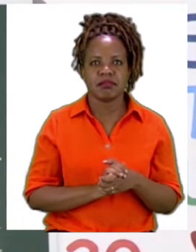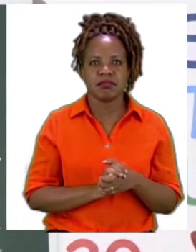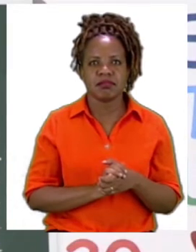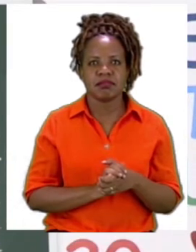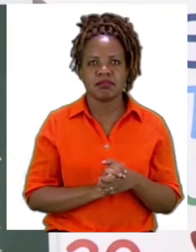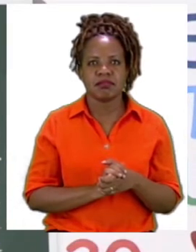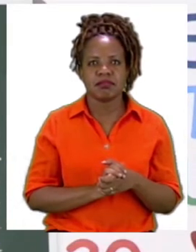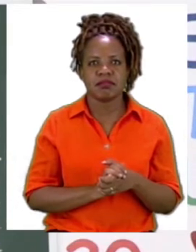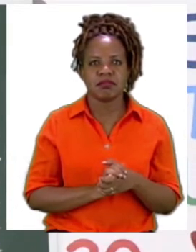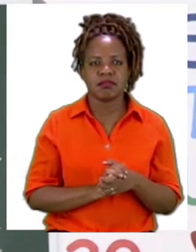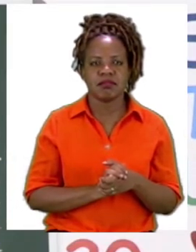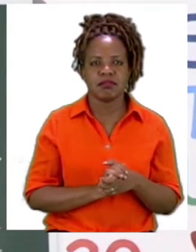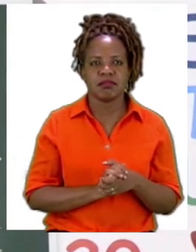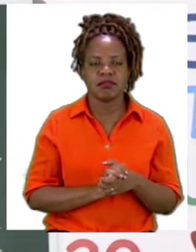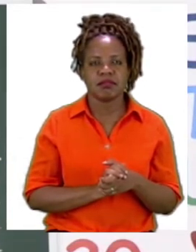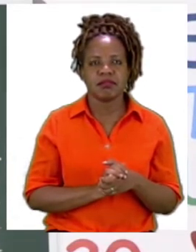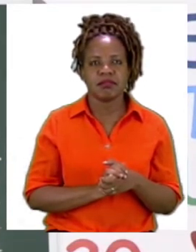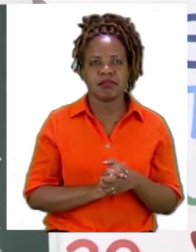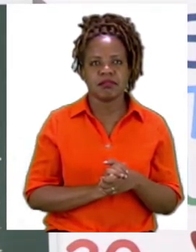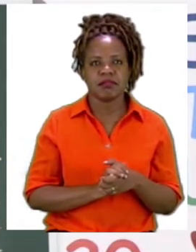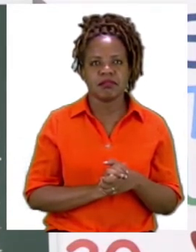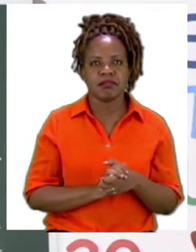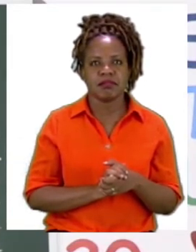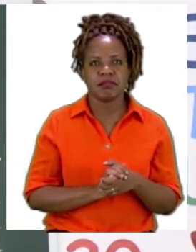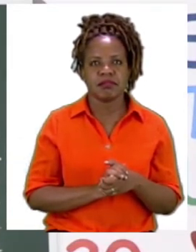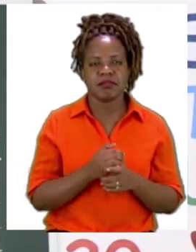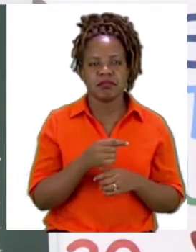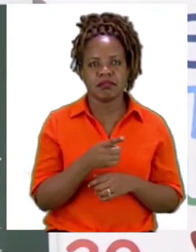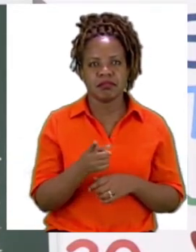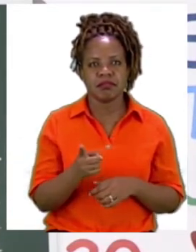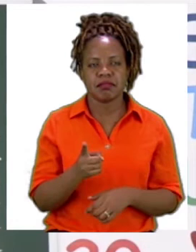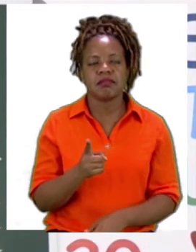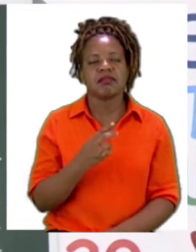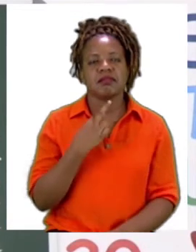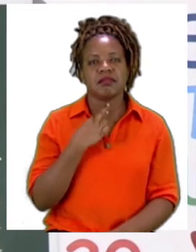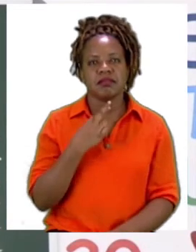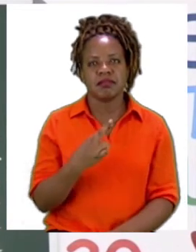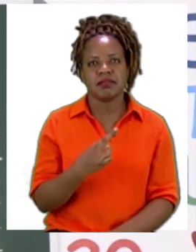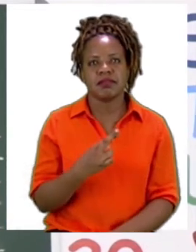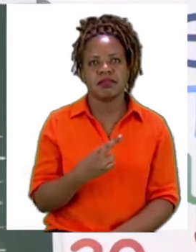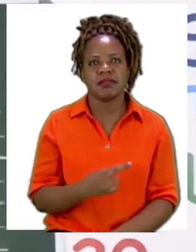go to the next line. So we are going to say, they are.